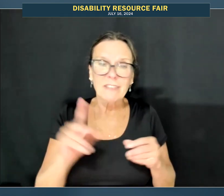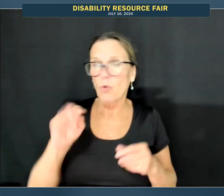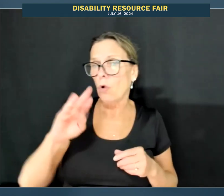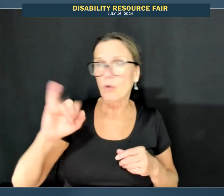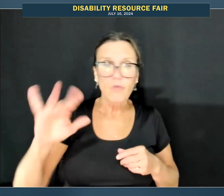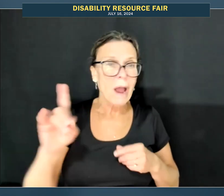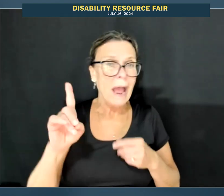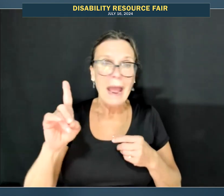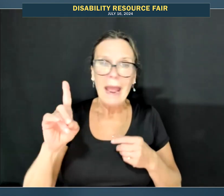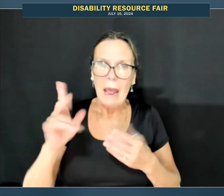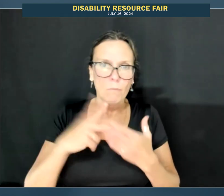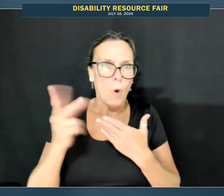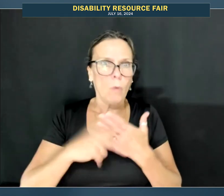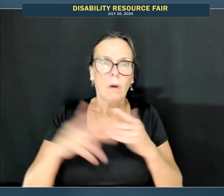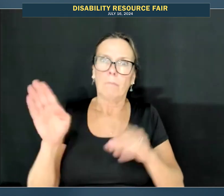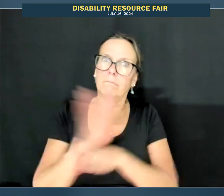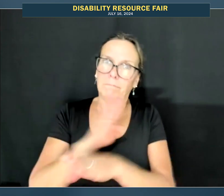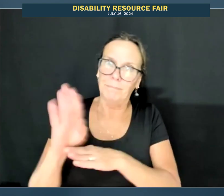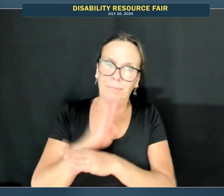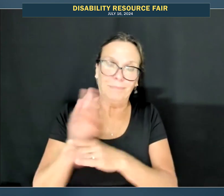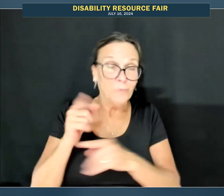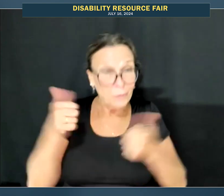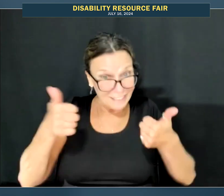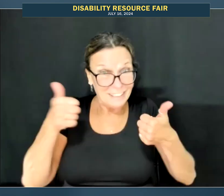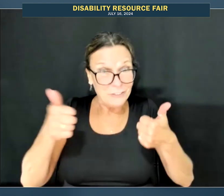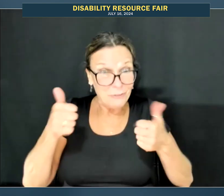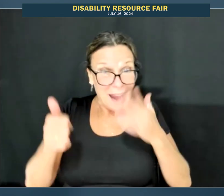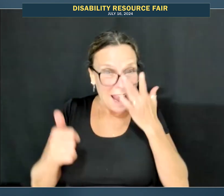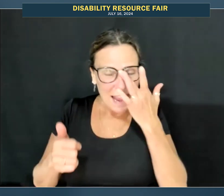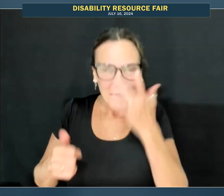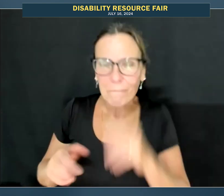on the run, which is a nice thing. But